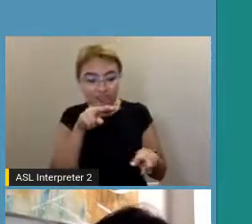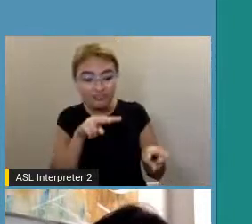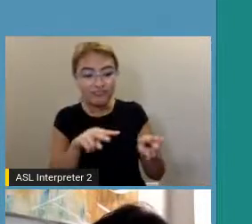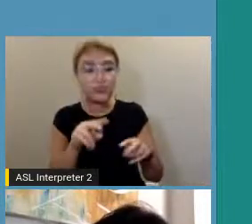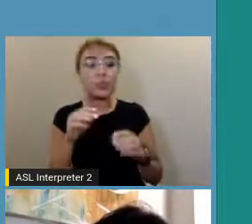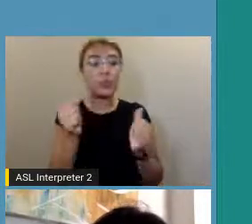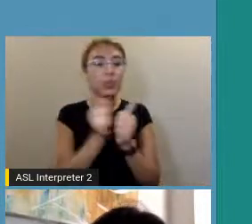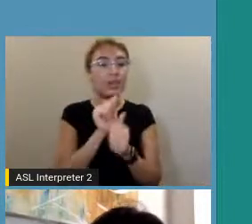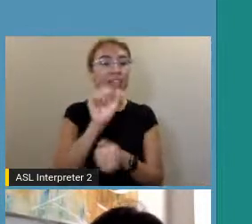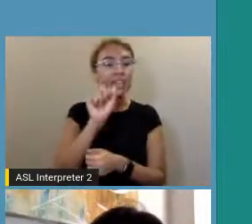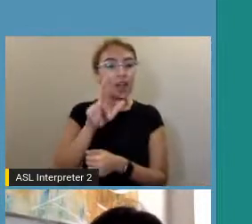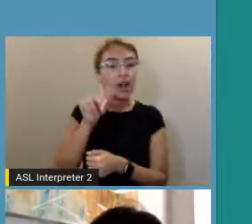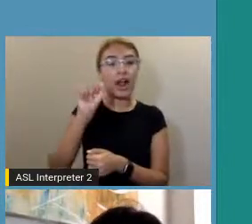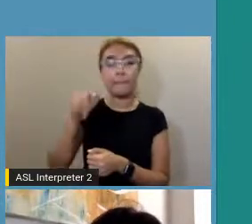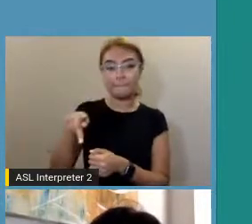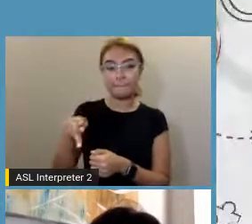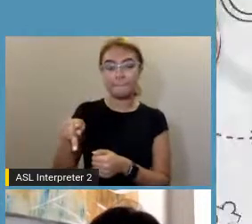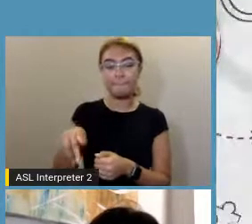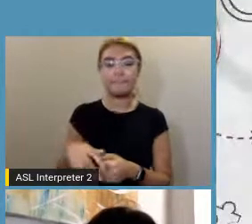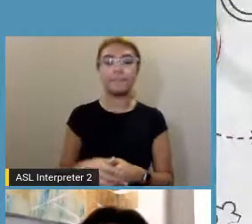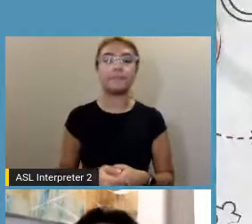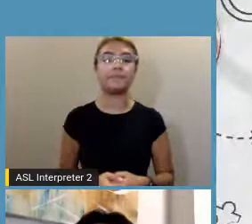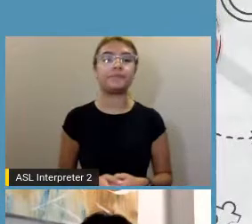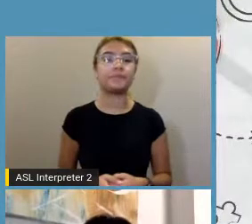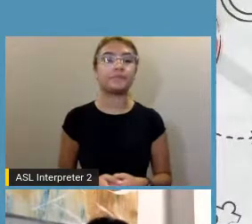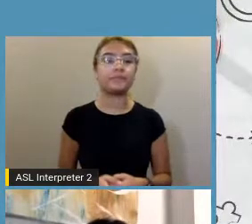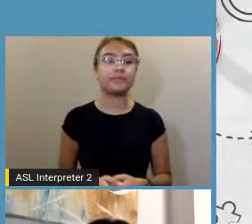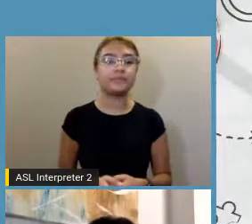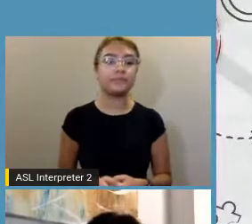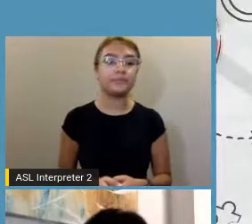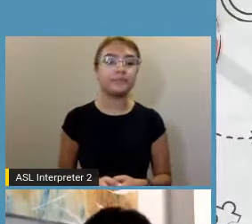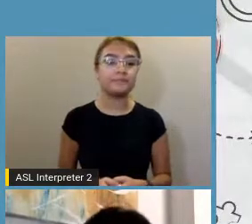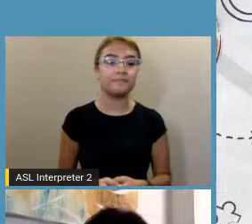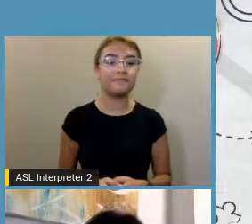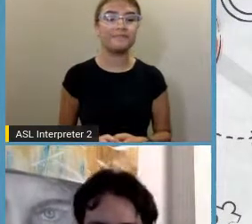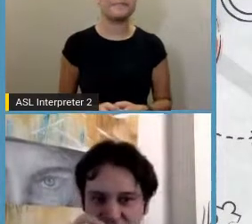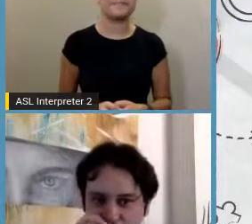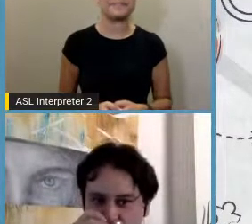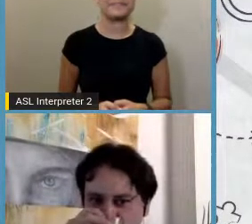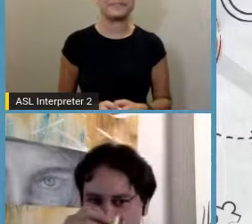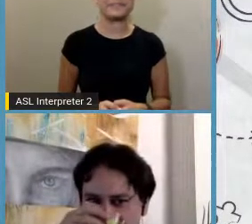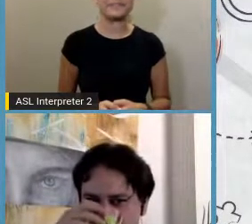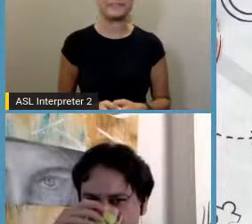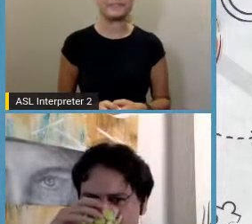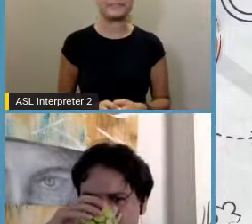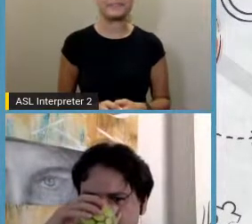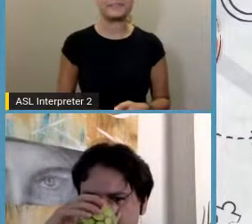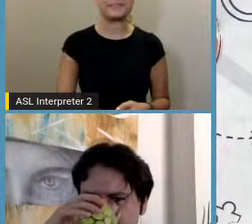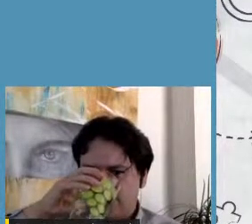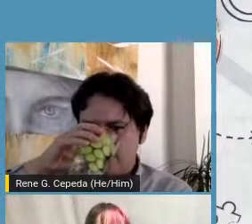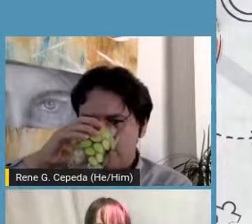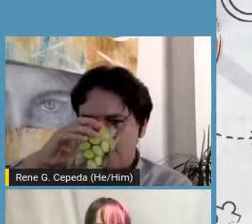app. Now we're gonna wait for a little second